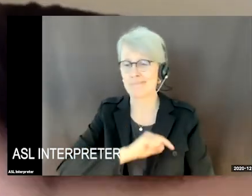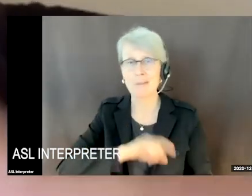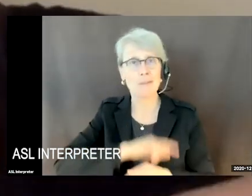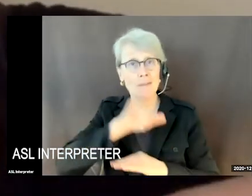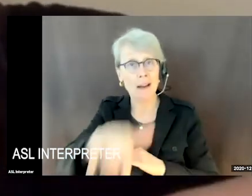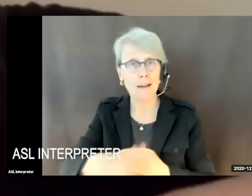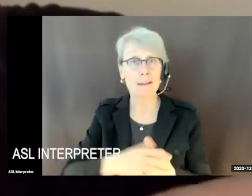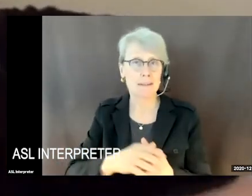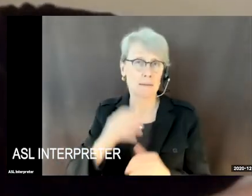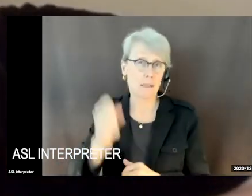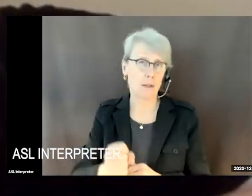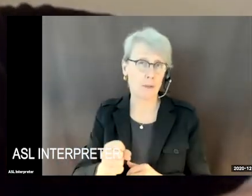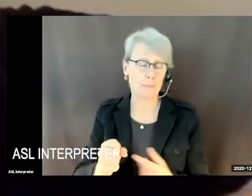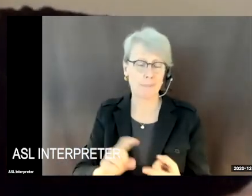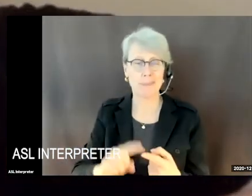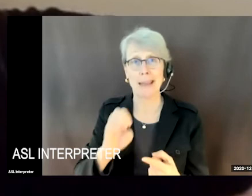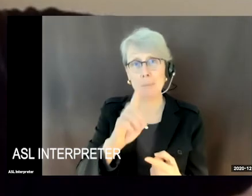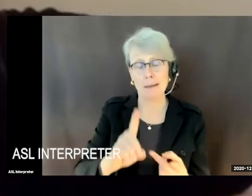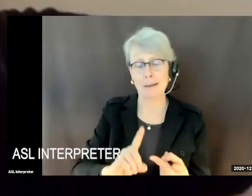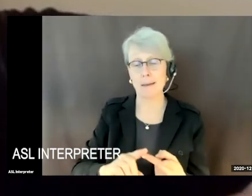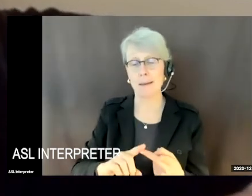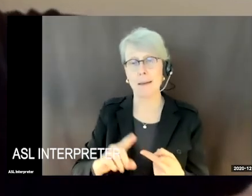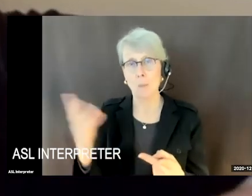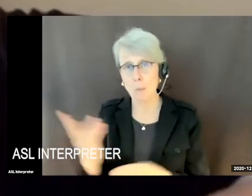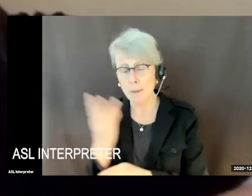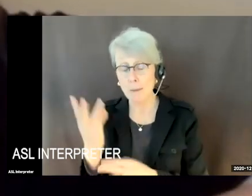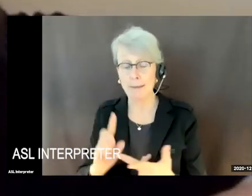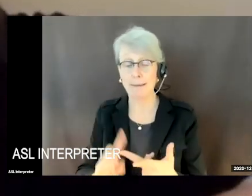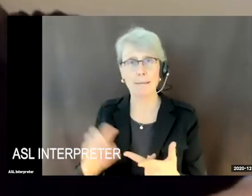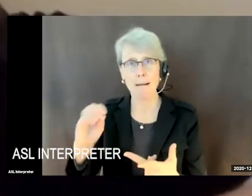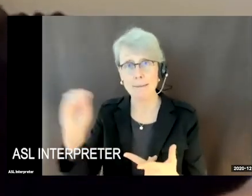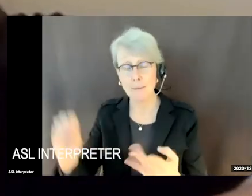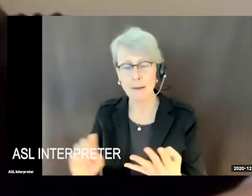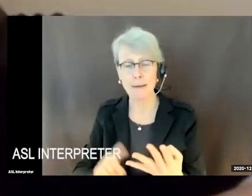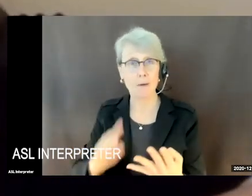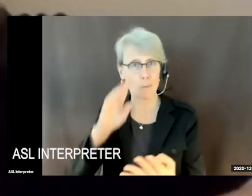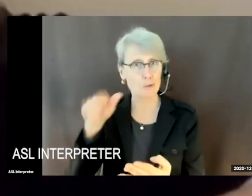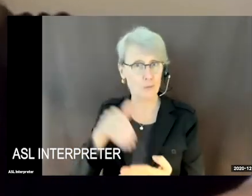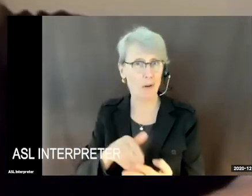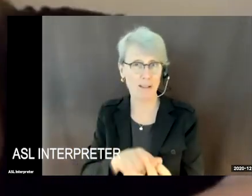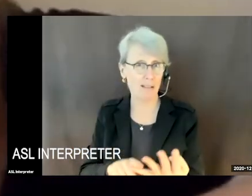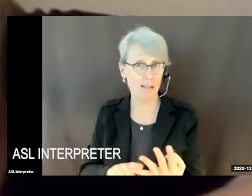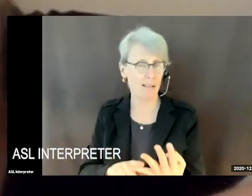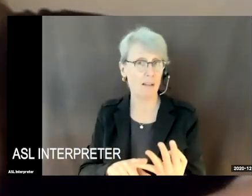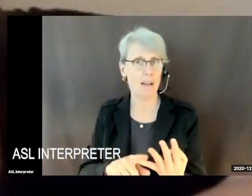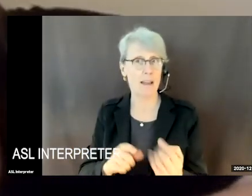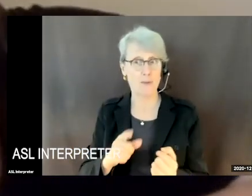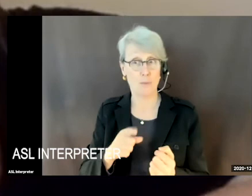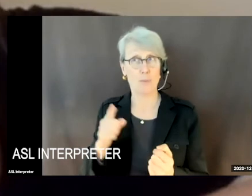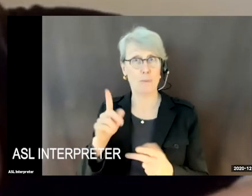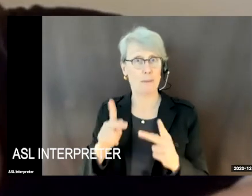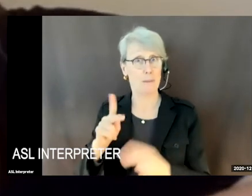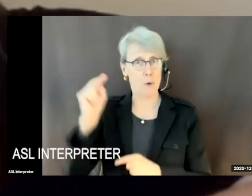people from Nunavut will be flown down to the nearest hospitals in southern Canada, either Edmonton,